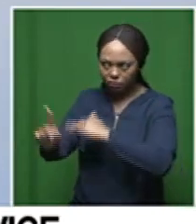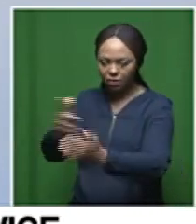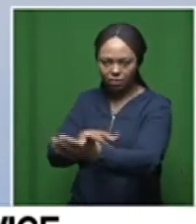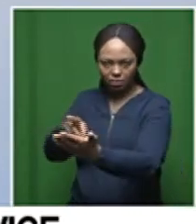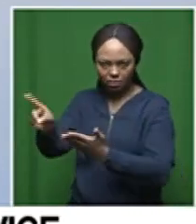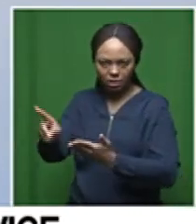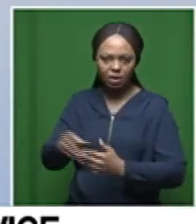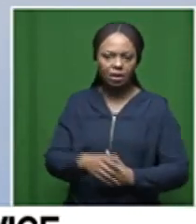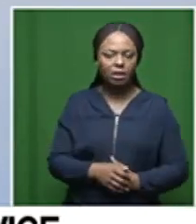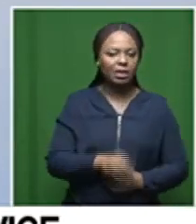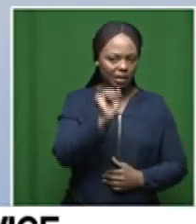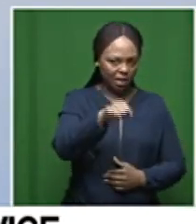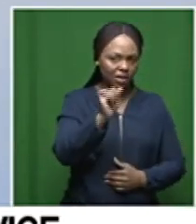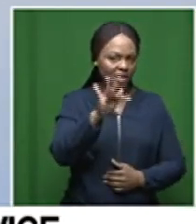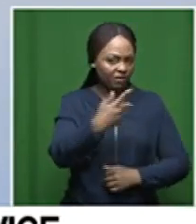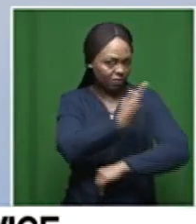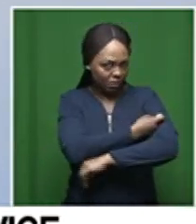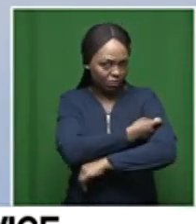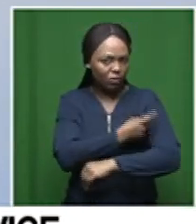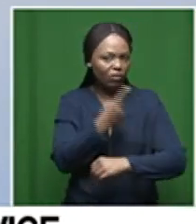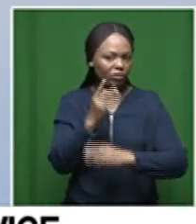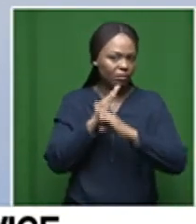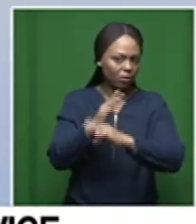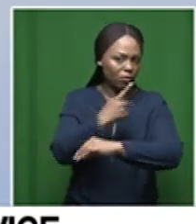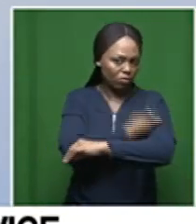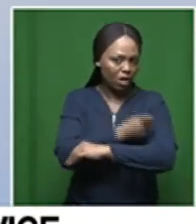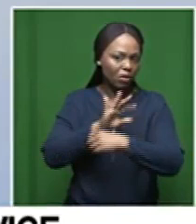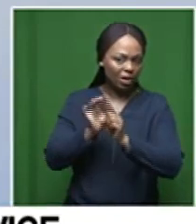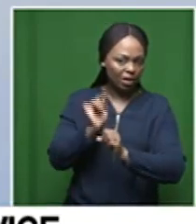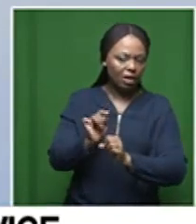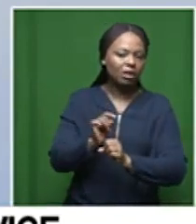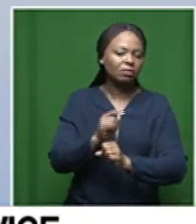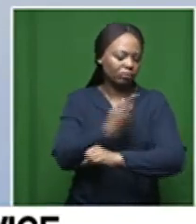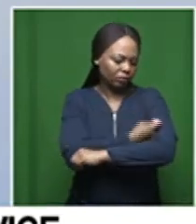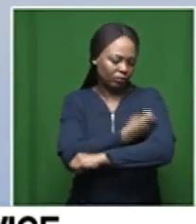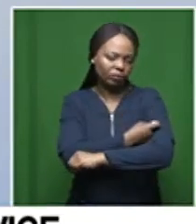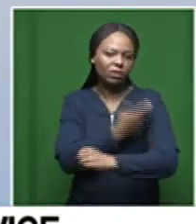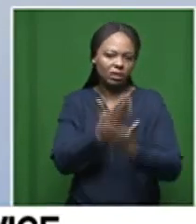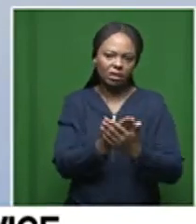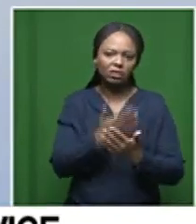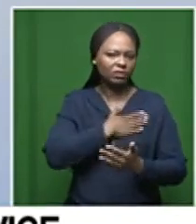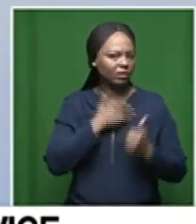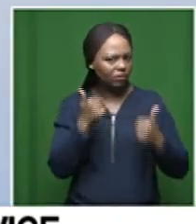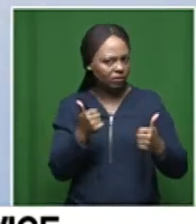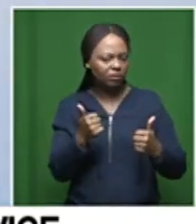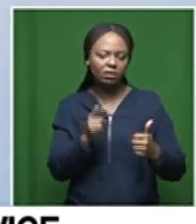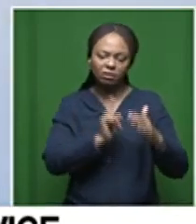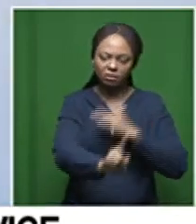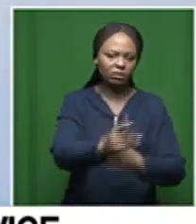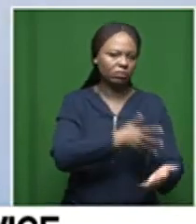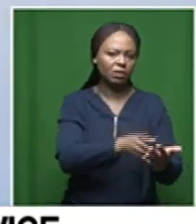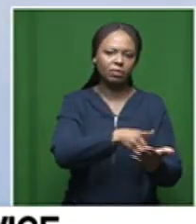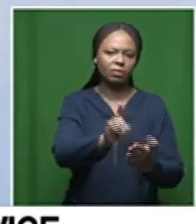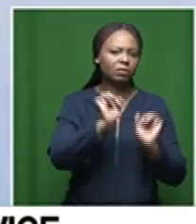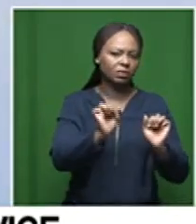a COVID-19 vaccine. You Yes. can even donate the following day. You can come through to donate. As long as you are feeling well, Yeah. you are more than welcome to donate.